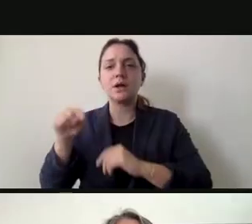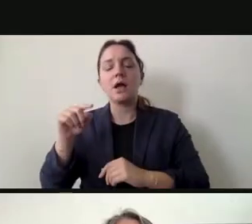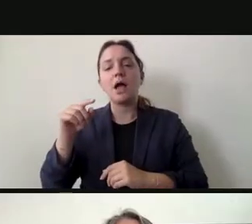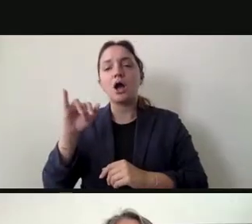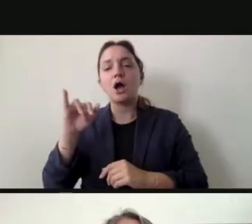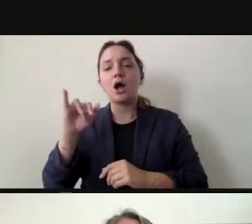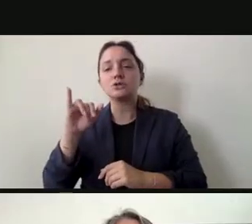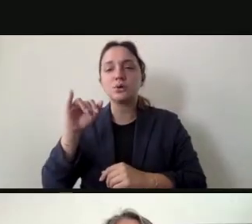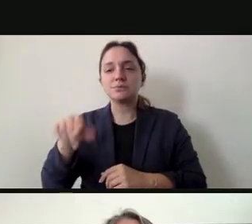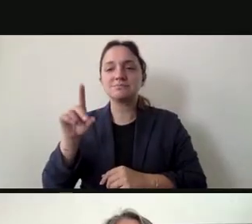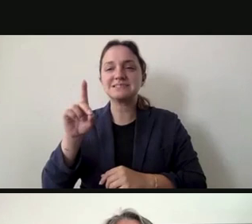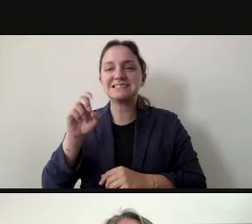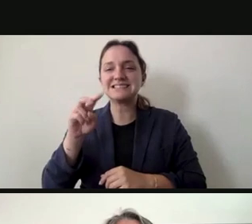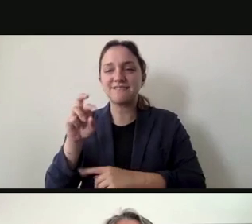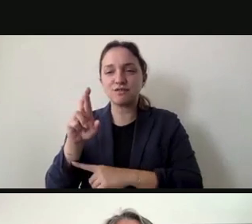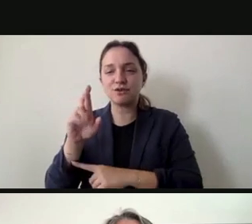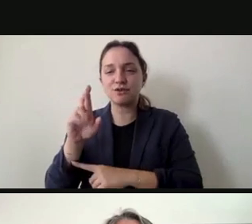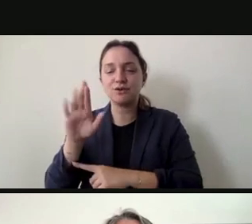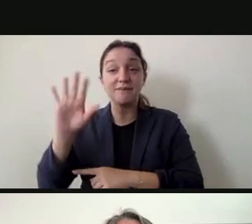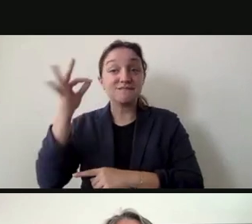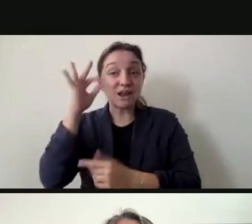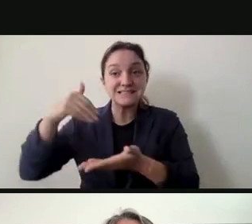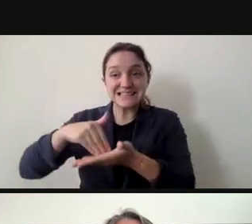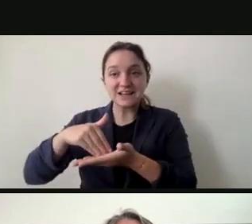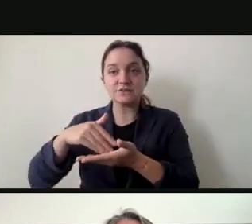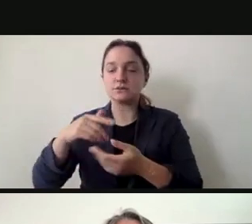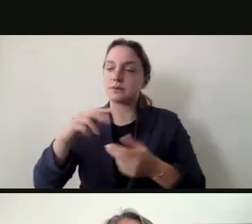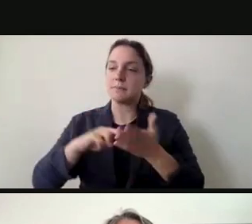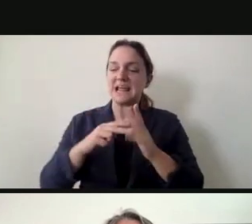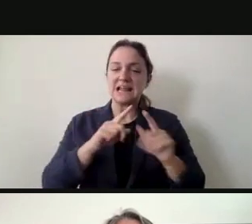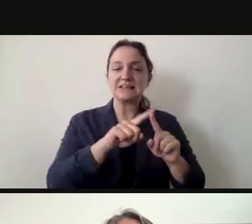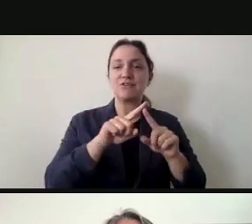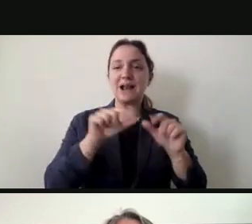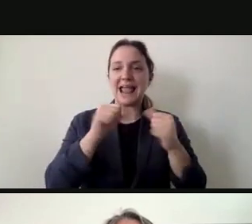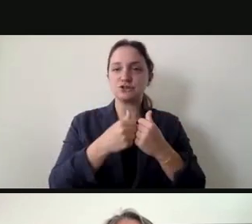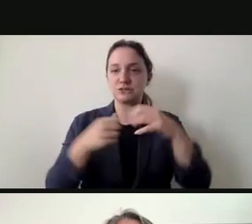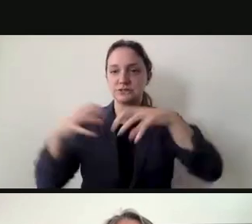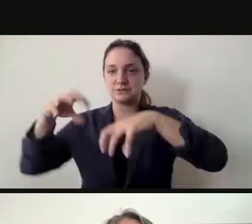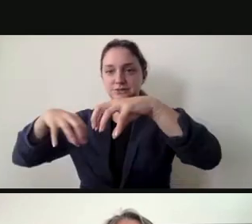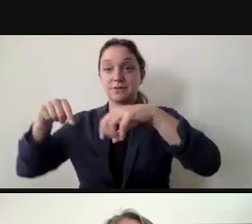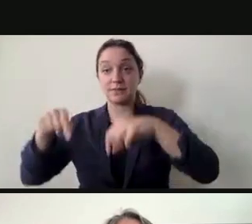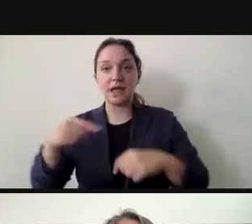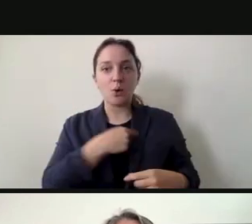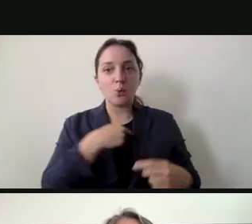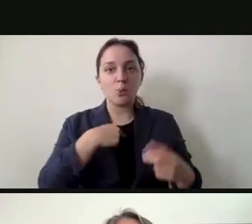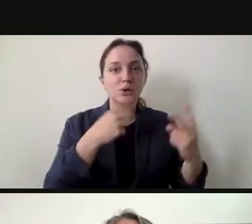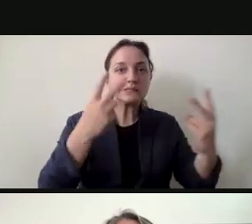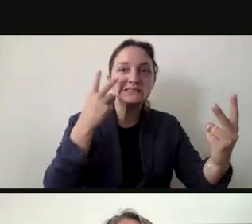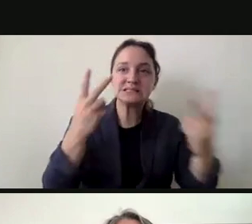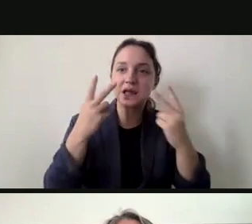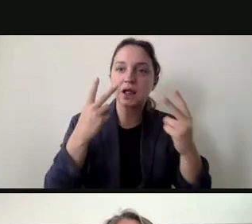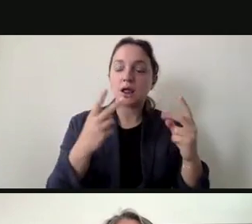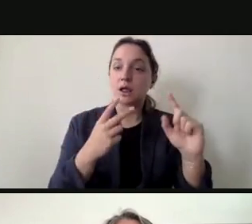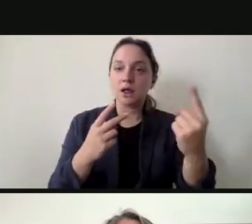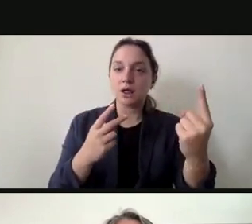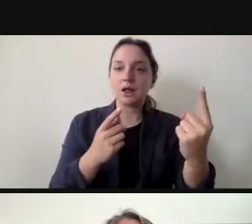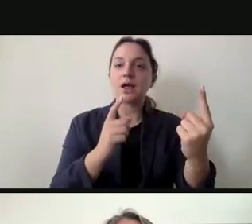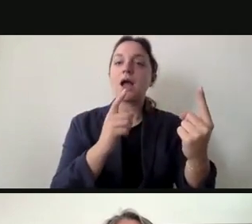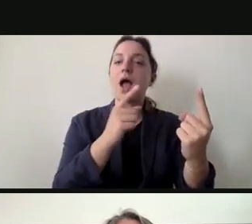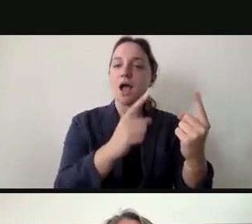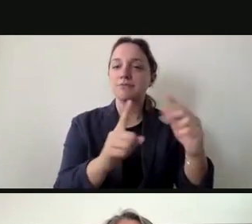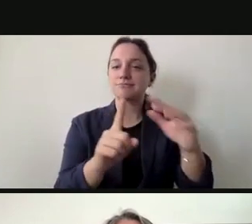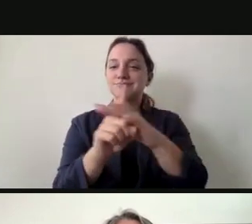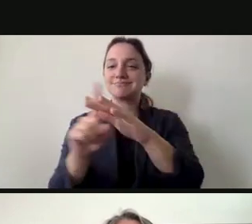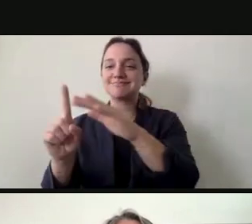whole number of federal agencies, this exact same kind of work is happening. And happening in manifest